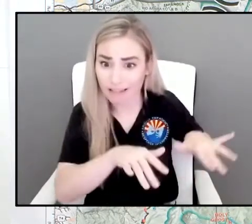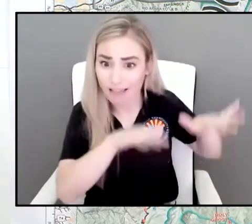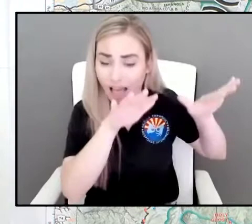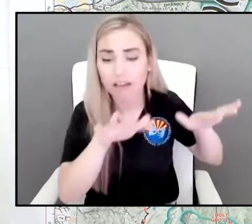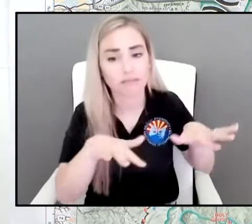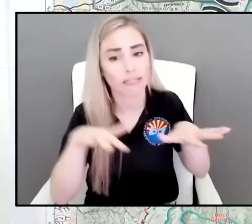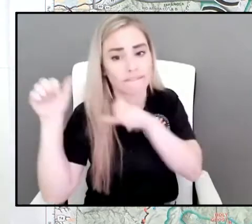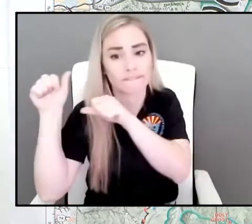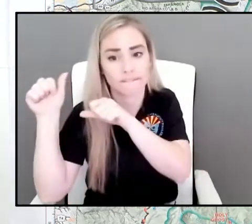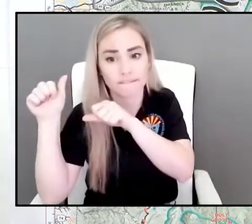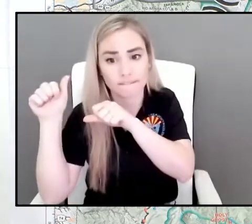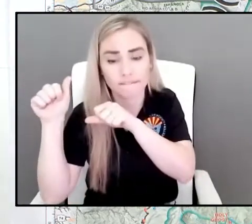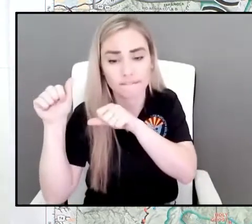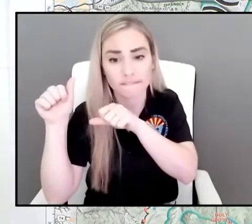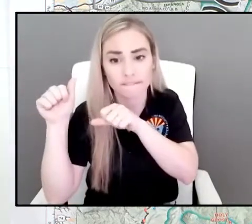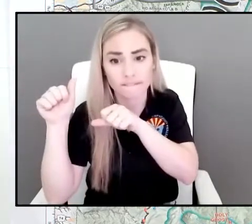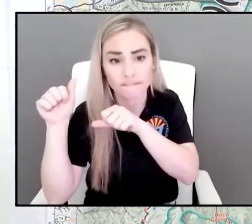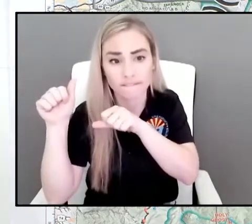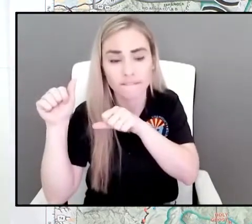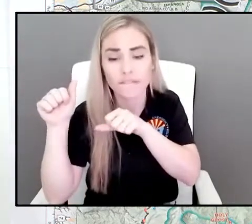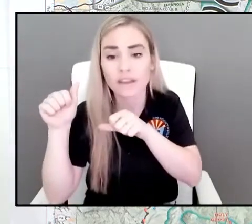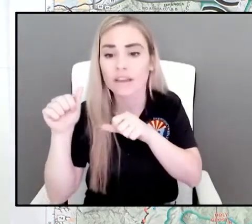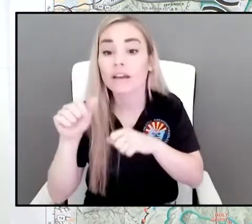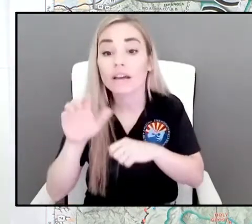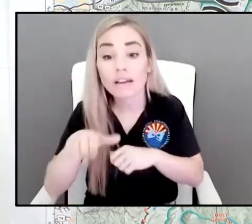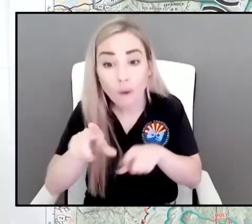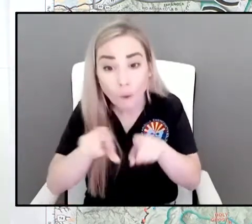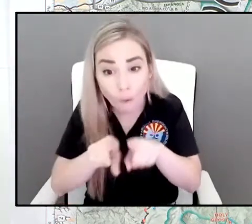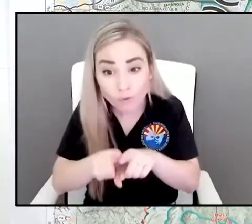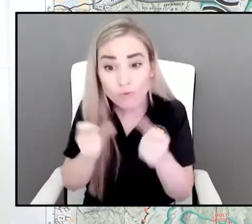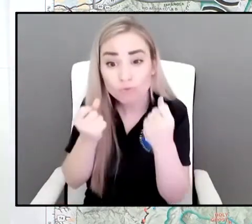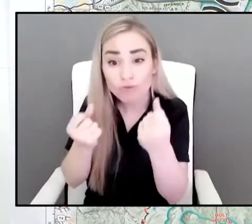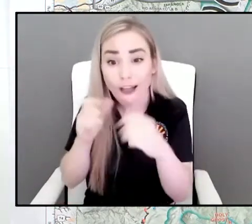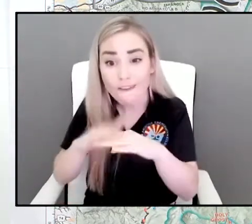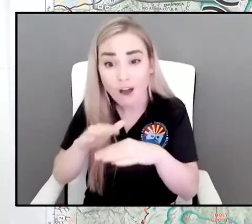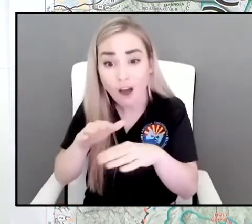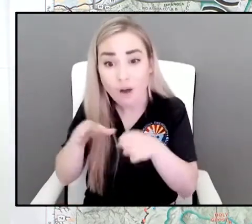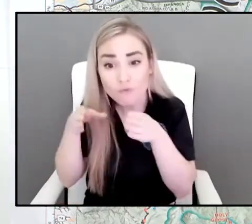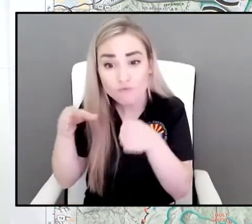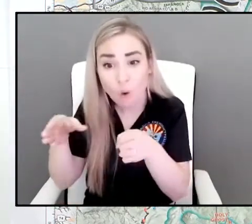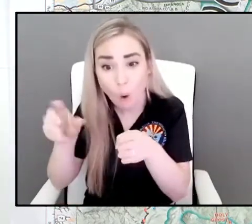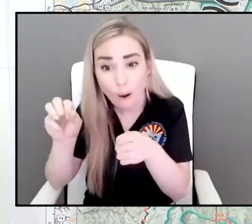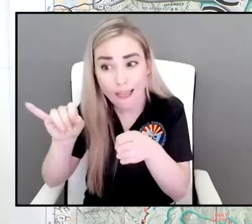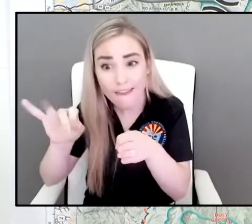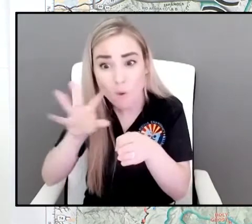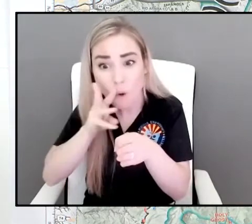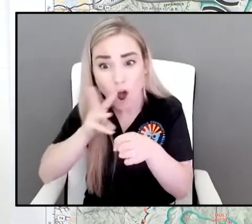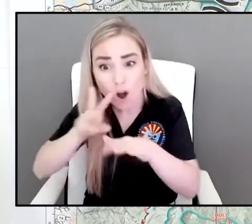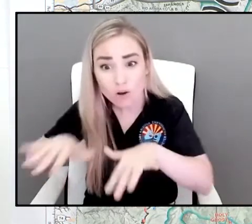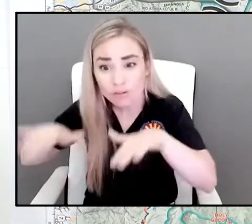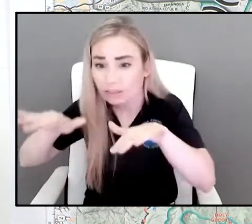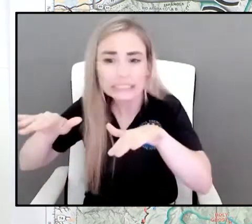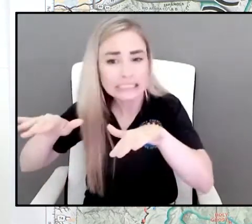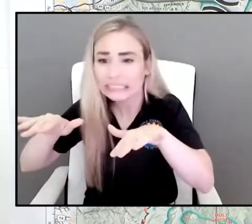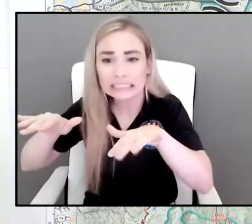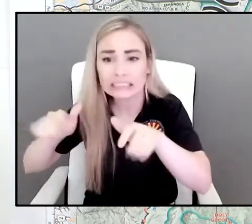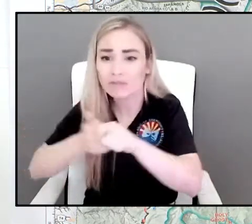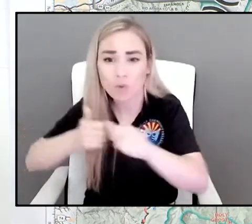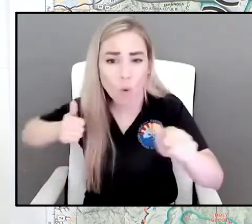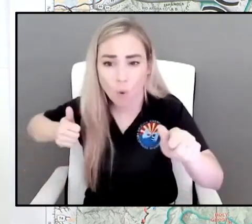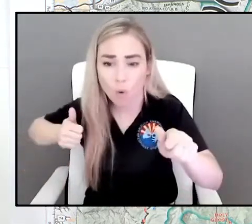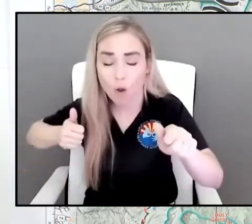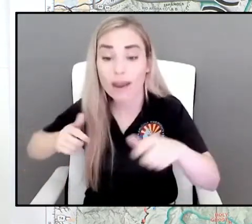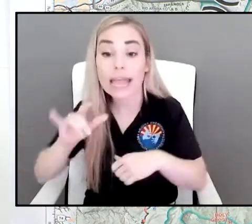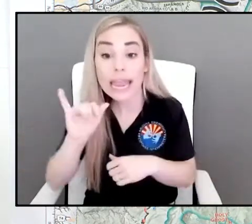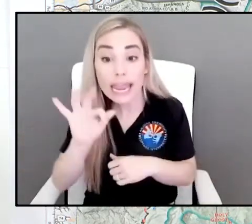ground. Never try to drive on flooded roads because you never know what's underneath that. And if you need sandbags